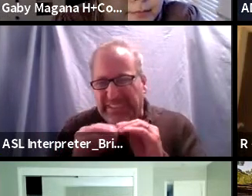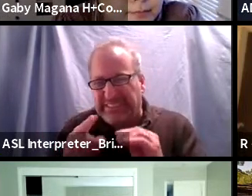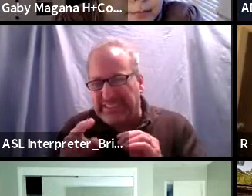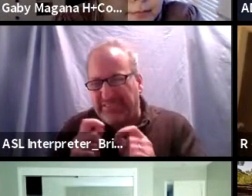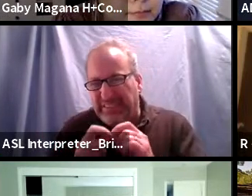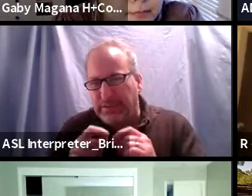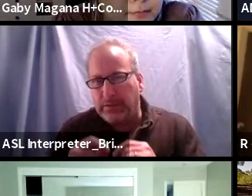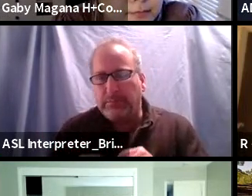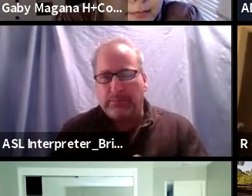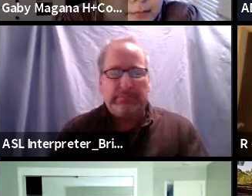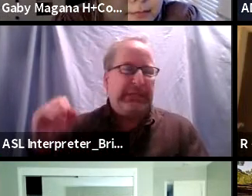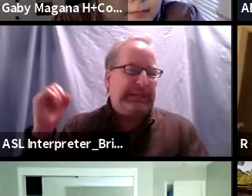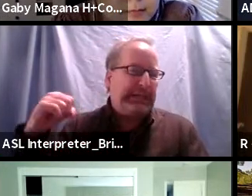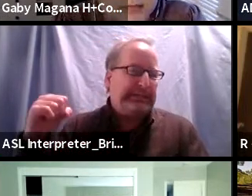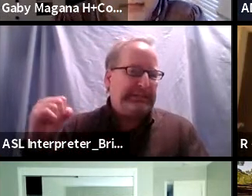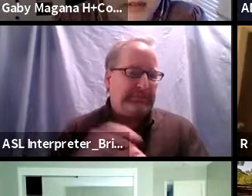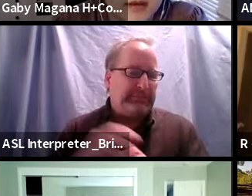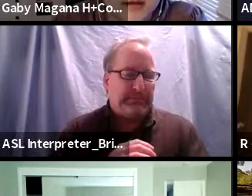Thank you.